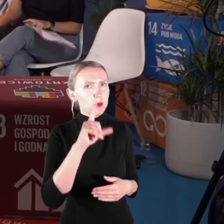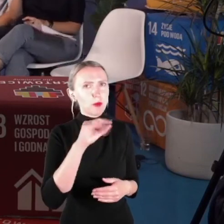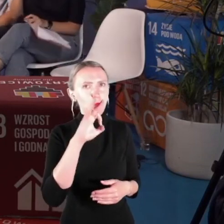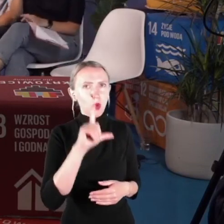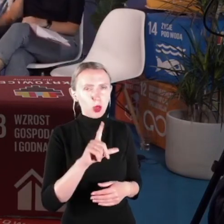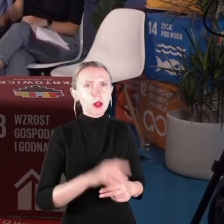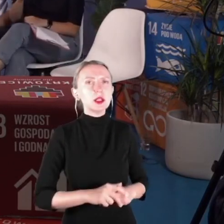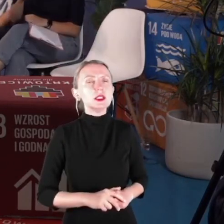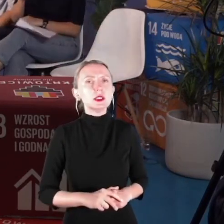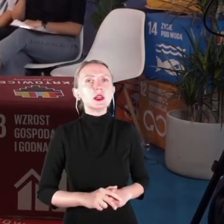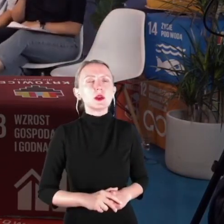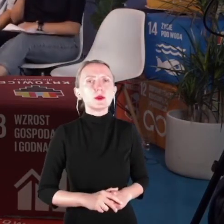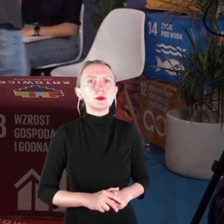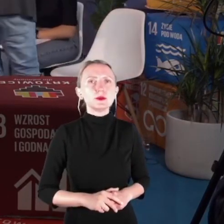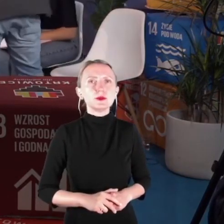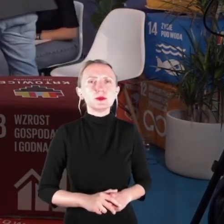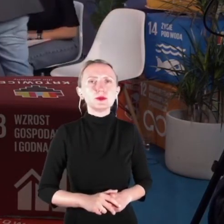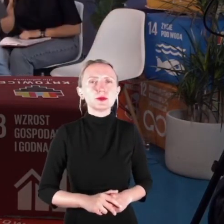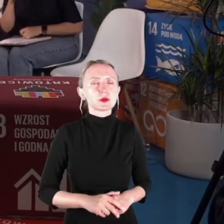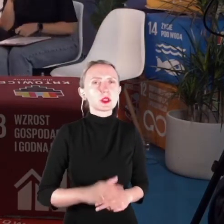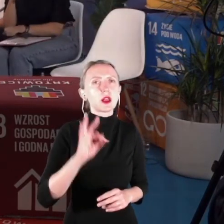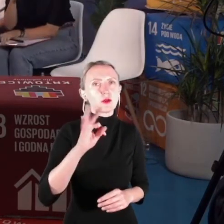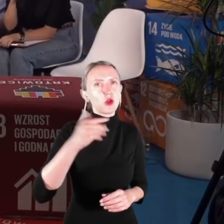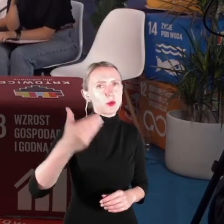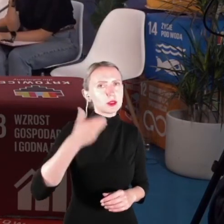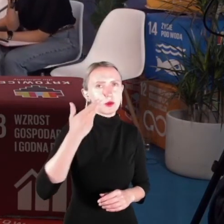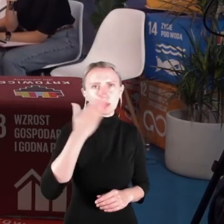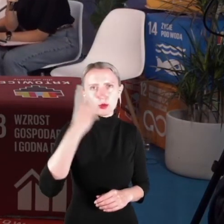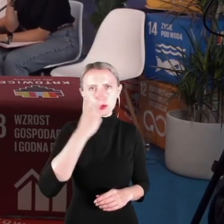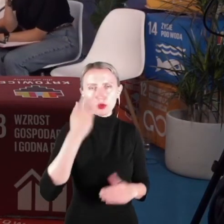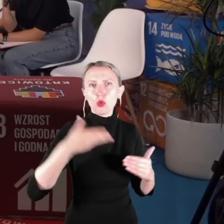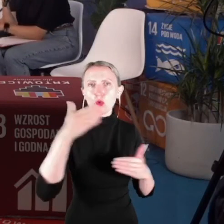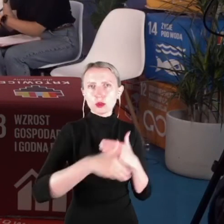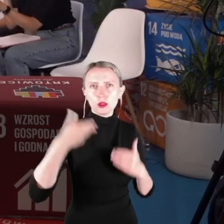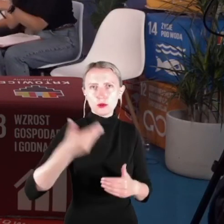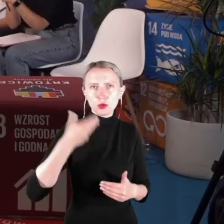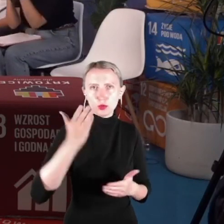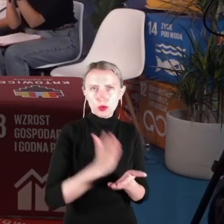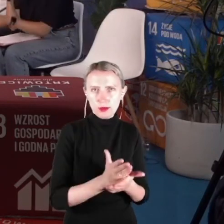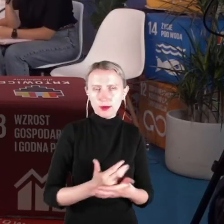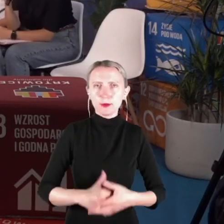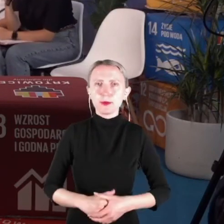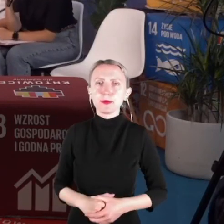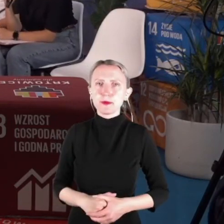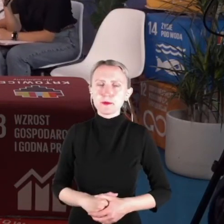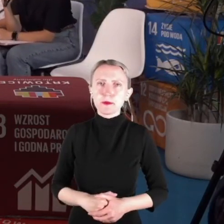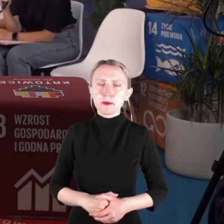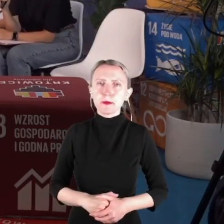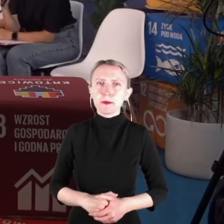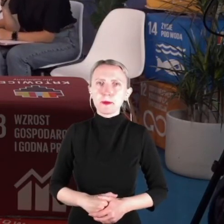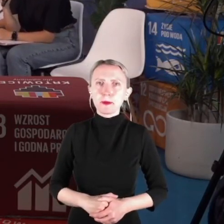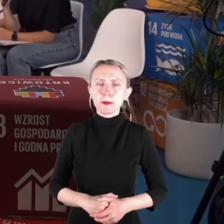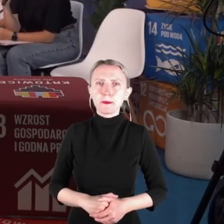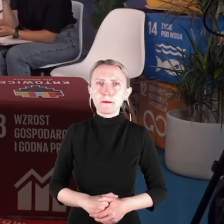So that was the last presentation. You will be able to ask questions to all the presentations after the short